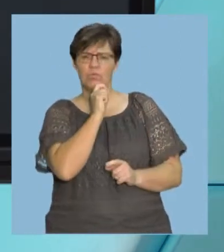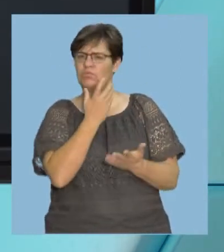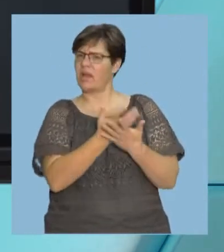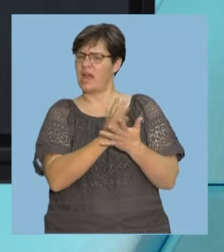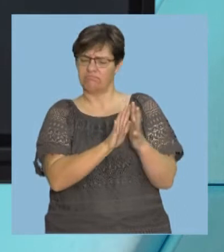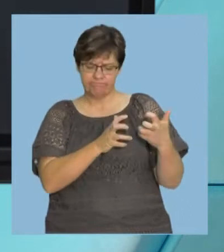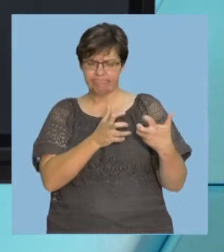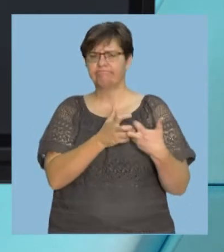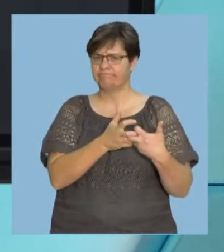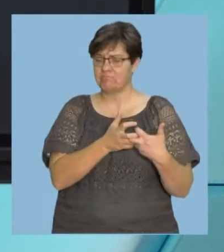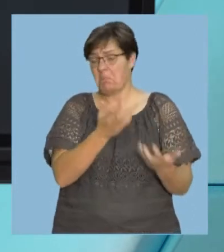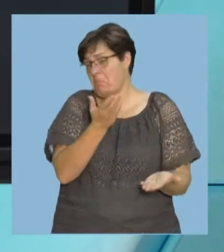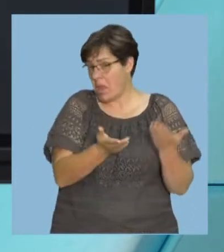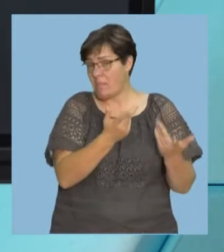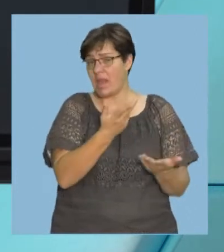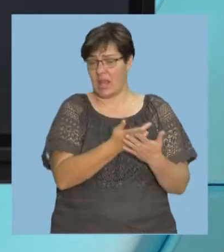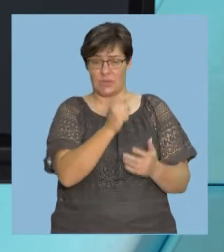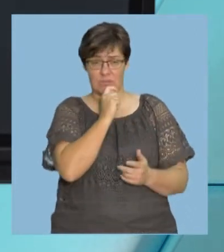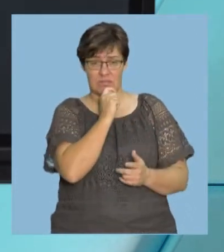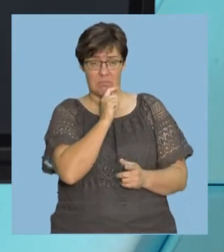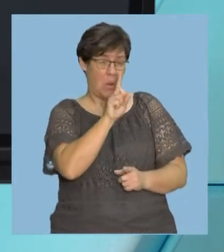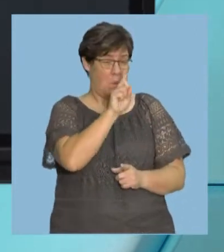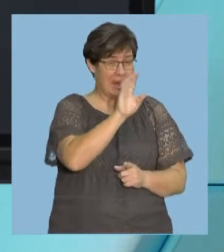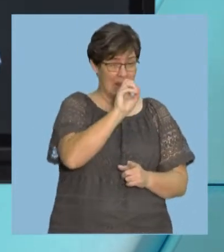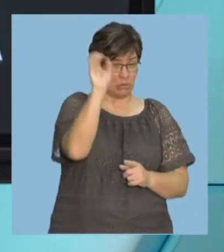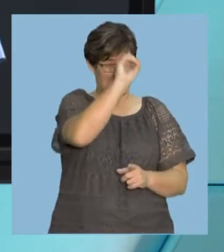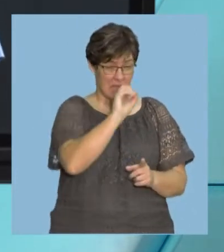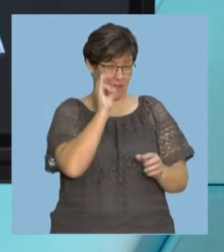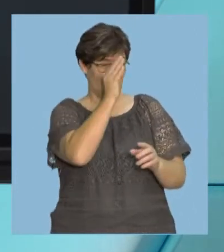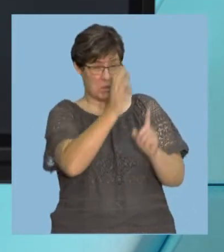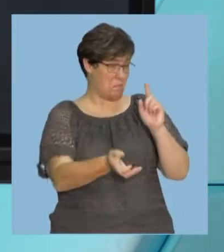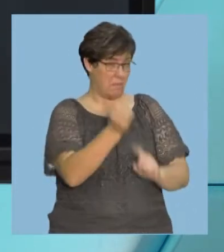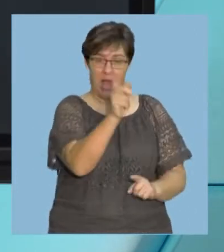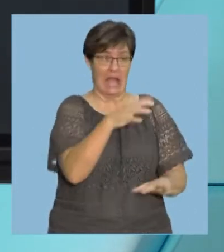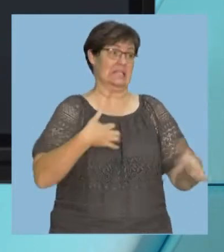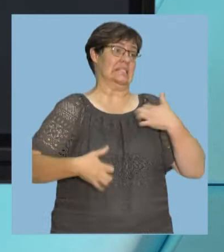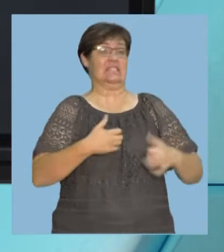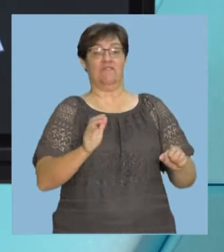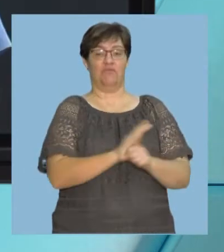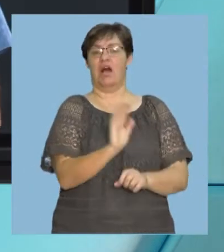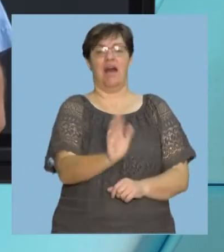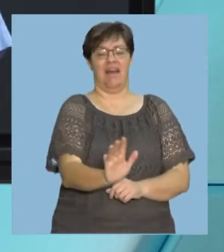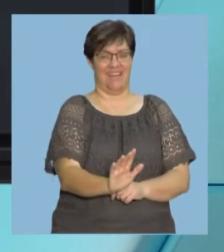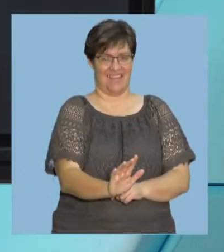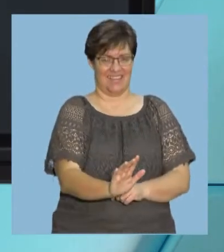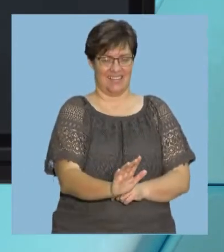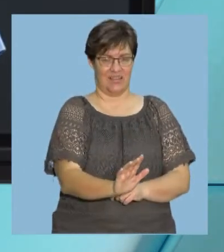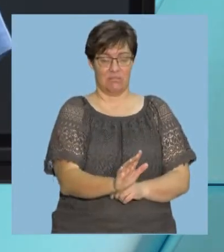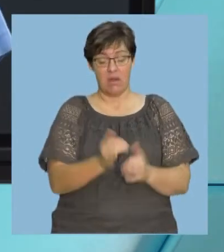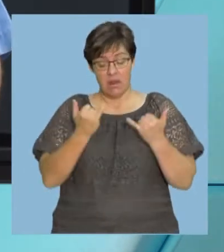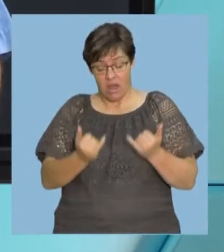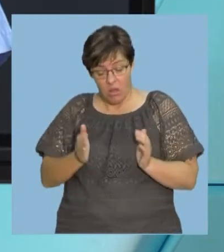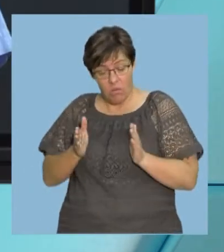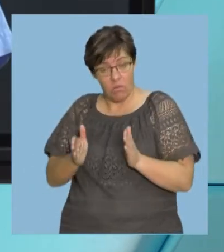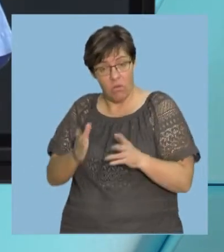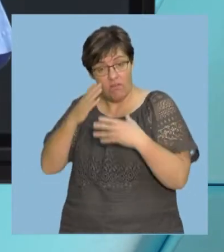that may be useful. Might not predict exactly the future, so don't get too excited. In this case, we're going